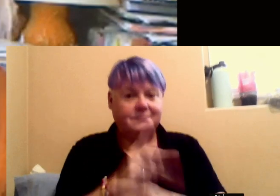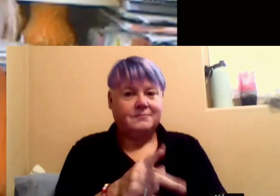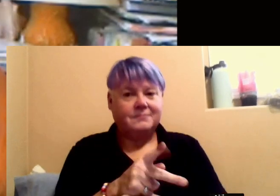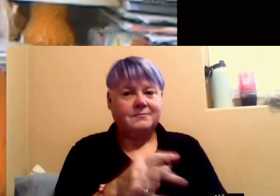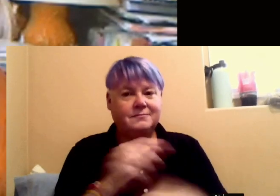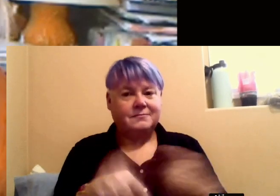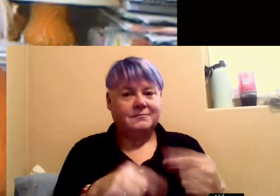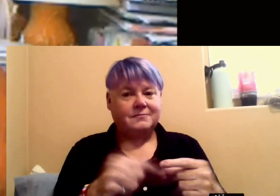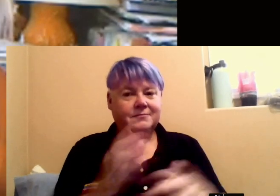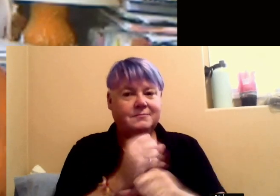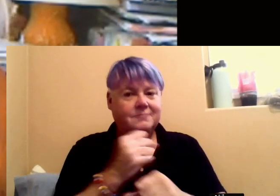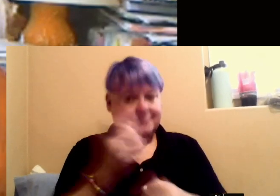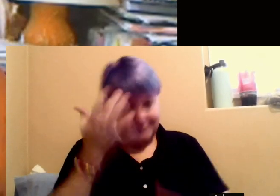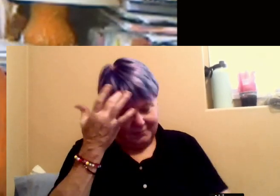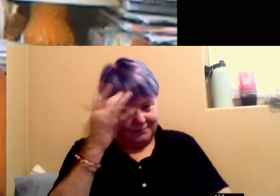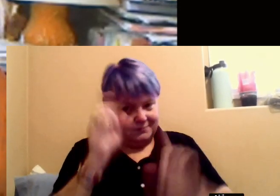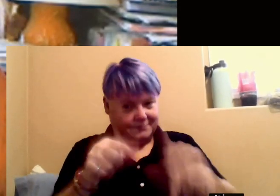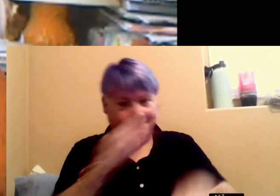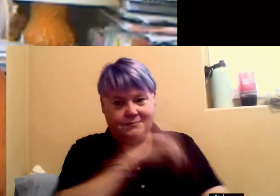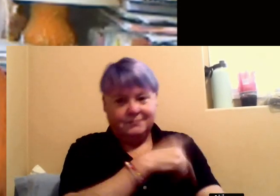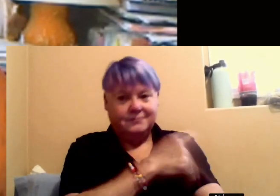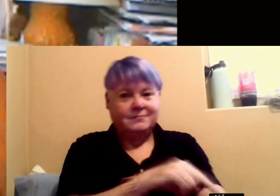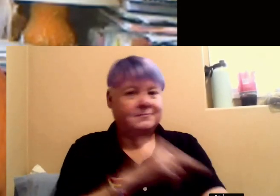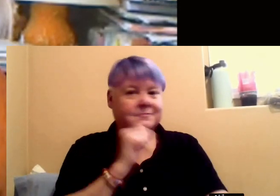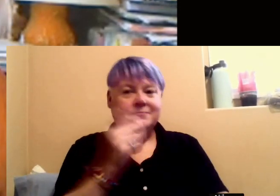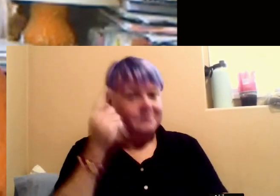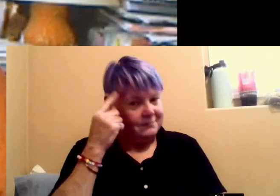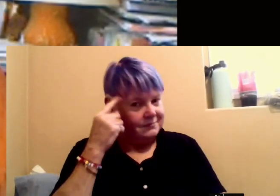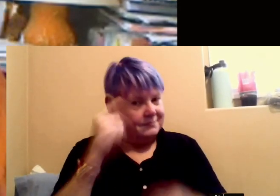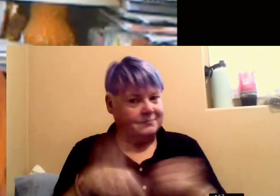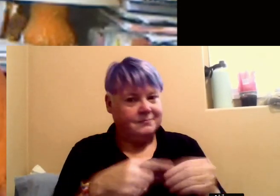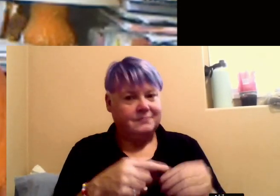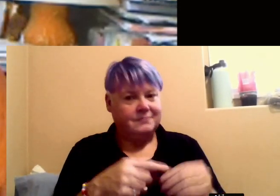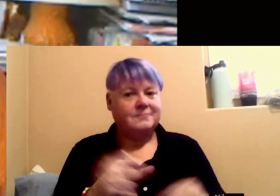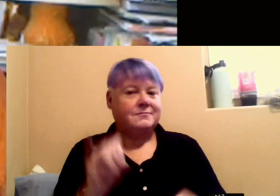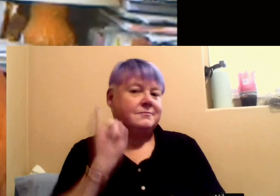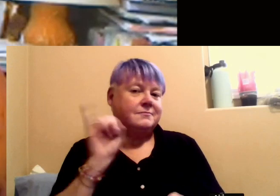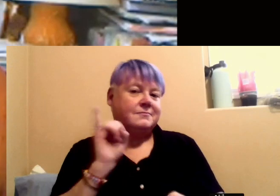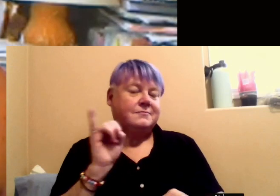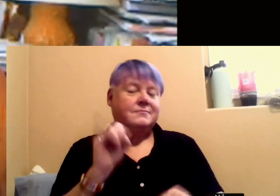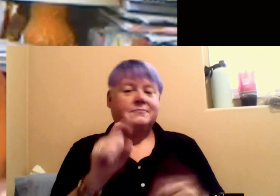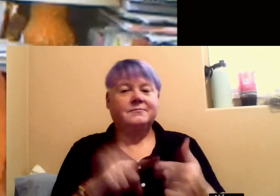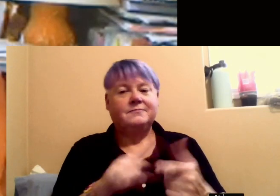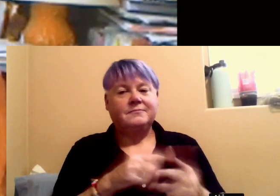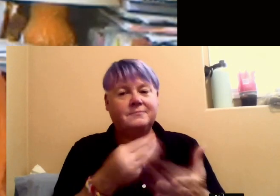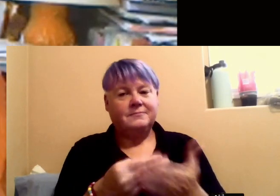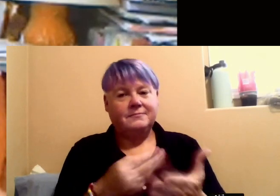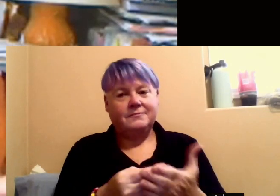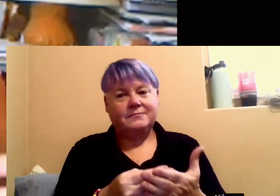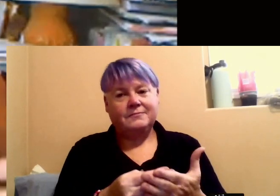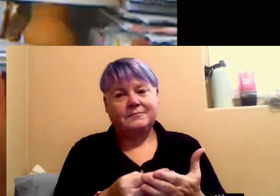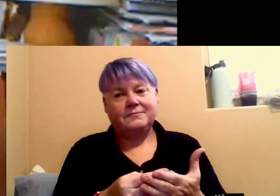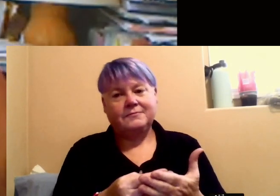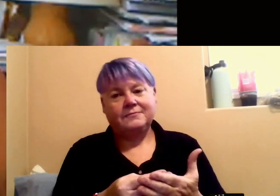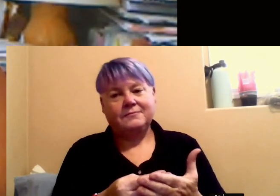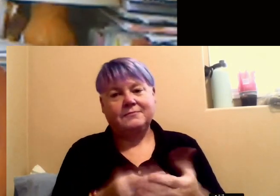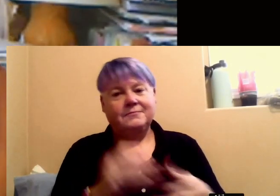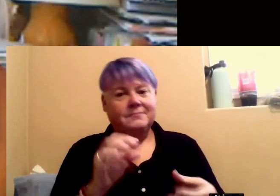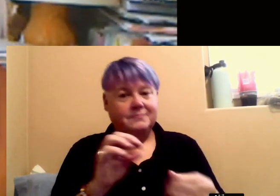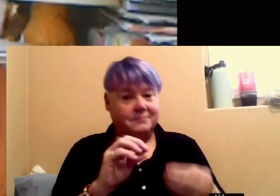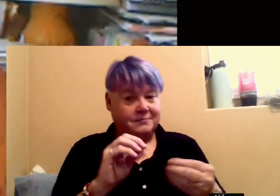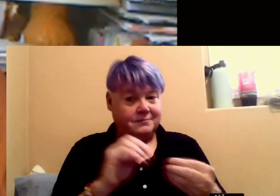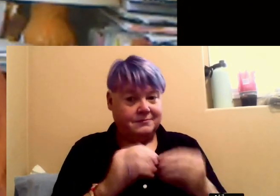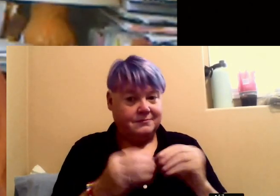they go to the hospital. They don't think about whether they've got insurance. And a substantial number of them still call